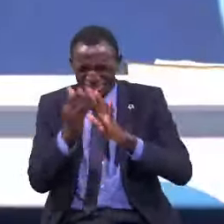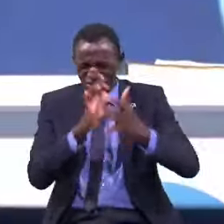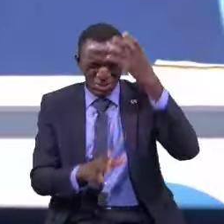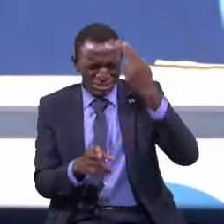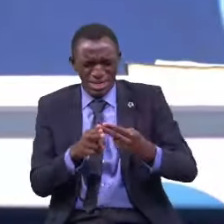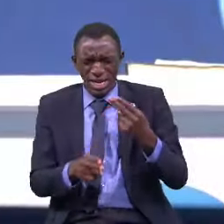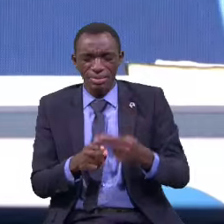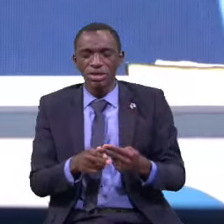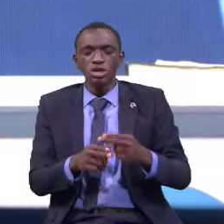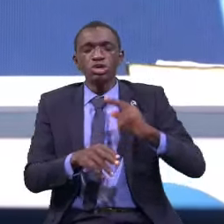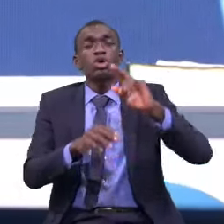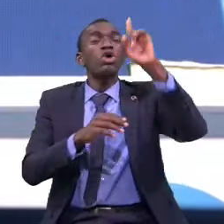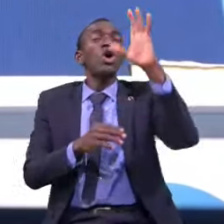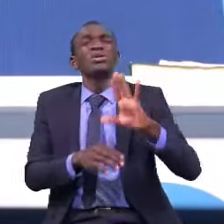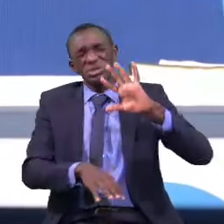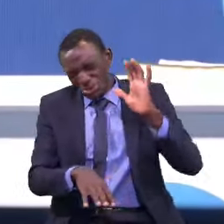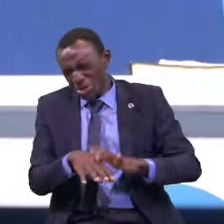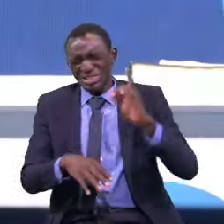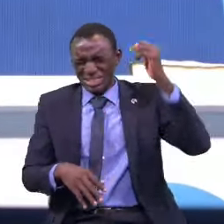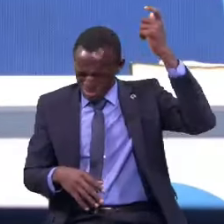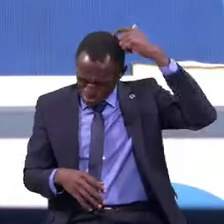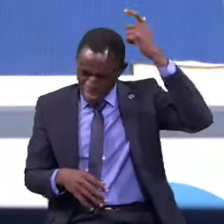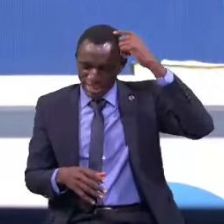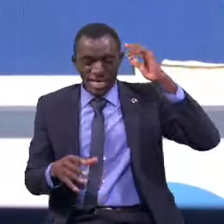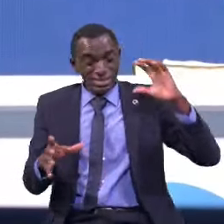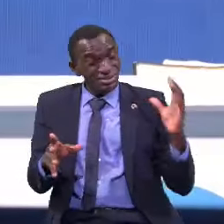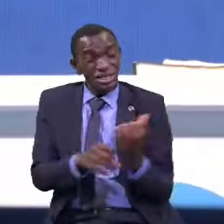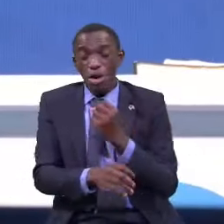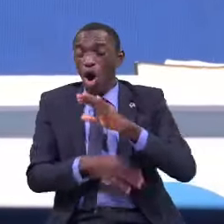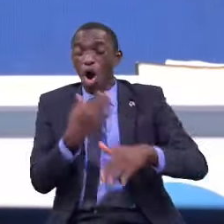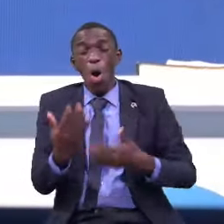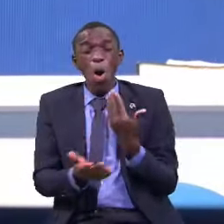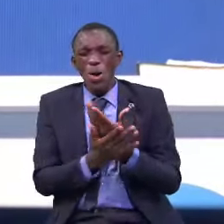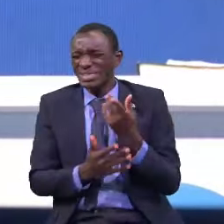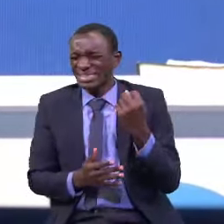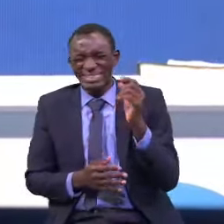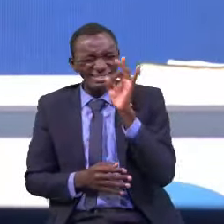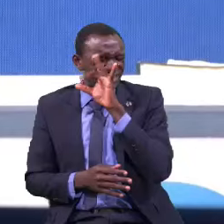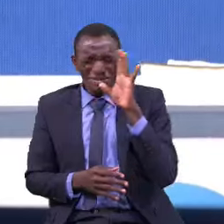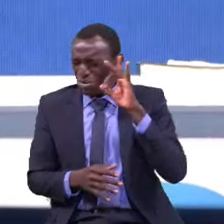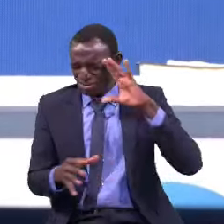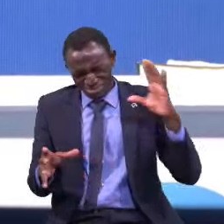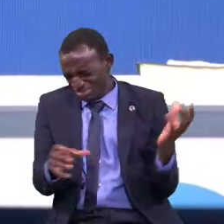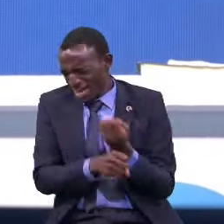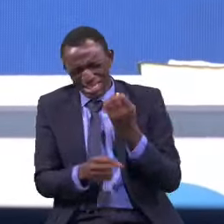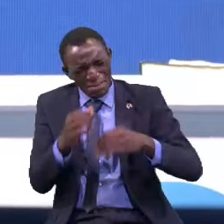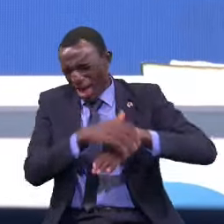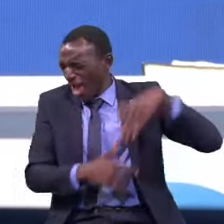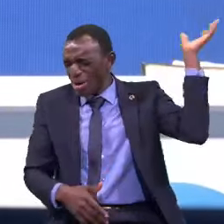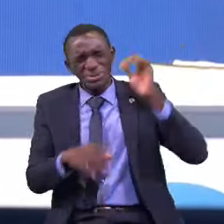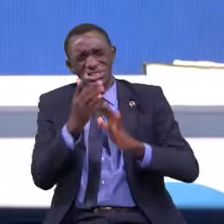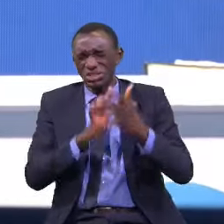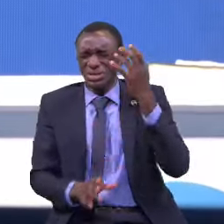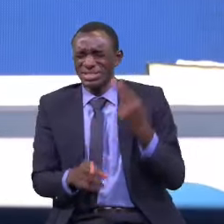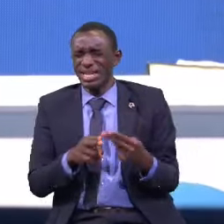Touch the brain. Take all the demons, cast them away in Jesus' name.